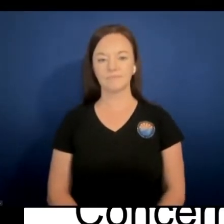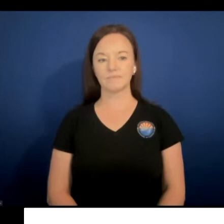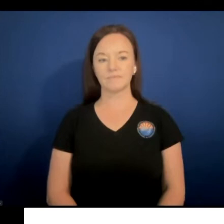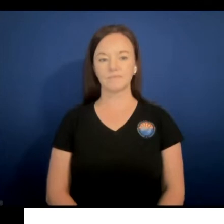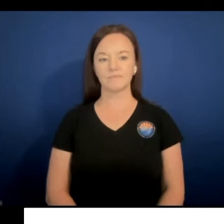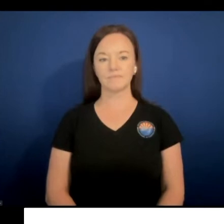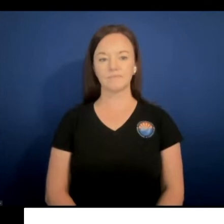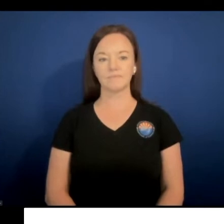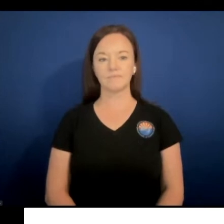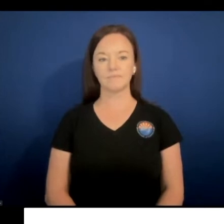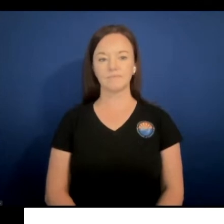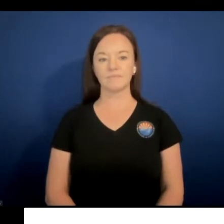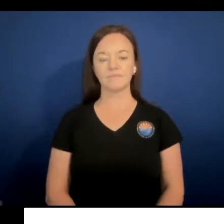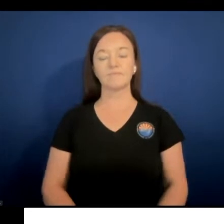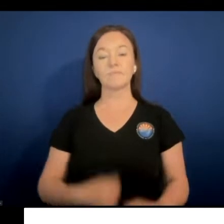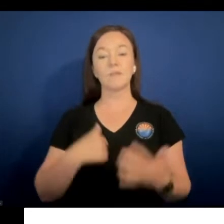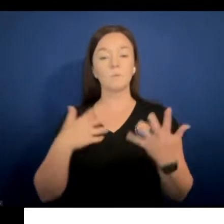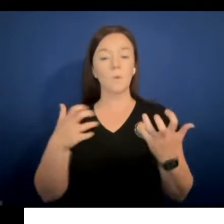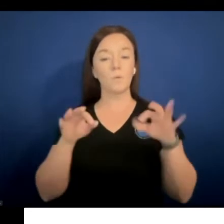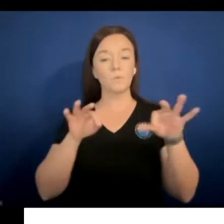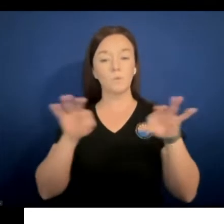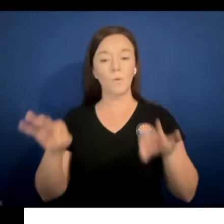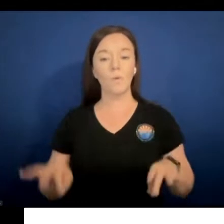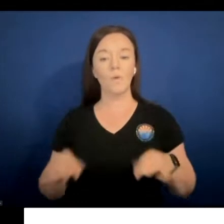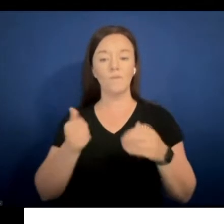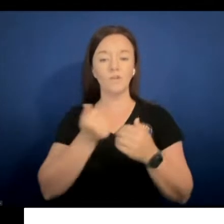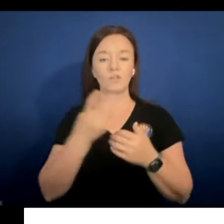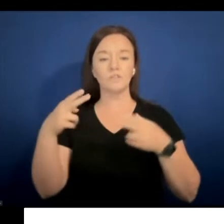So I would like to go over a series of slides